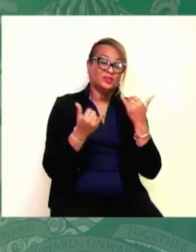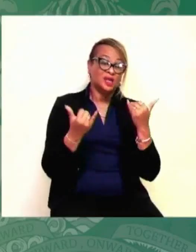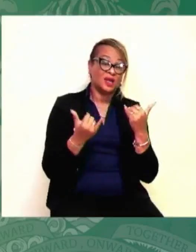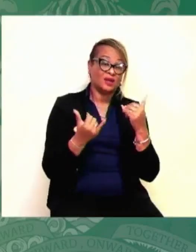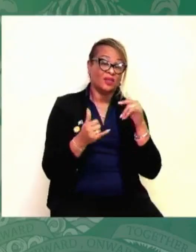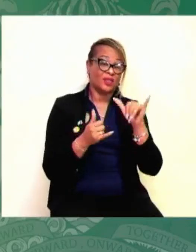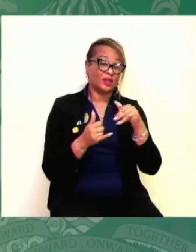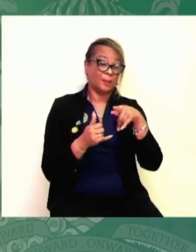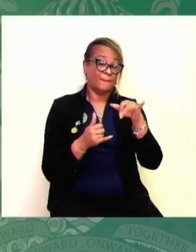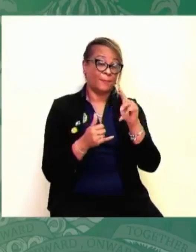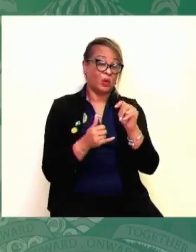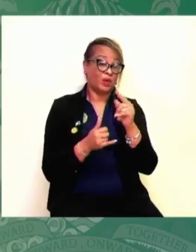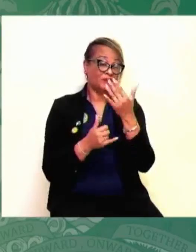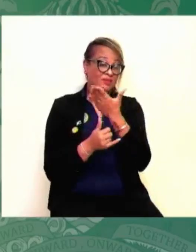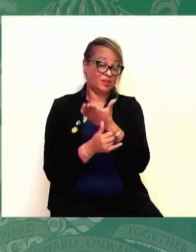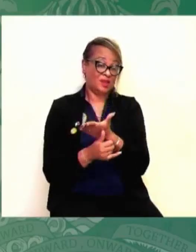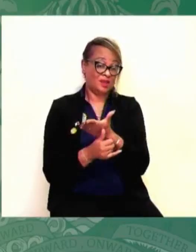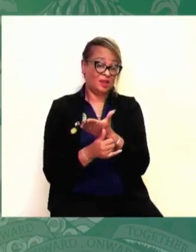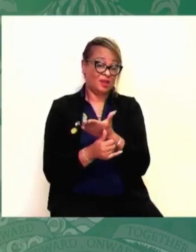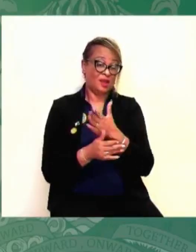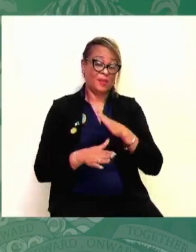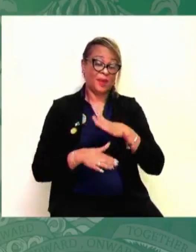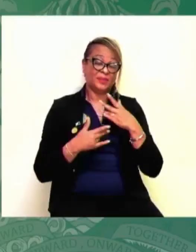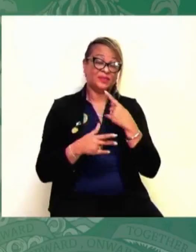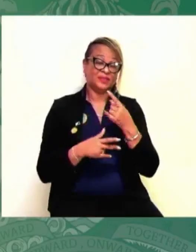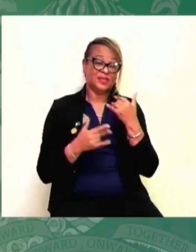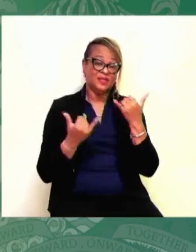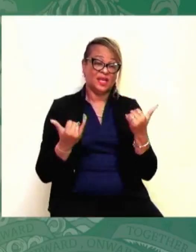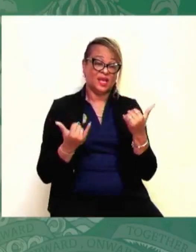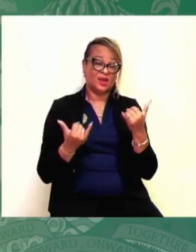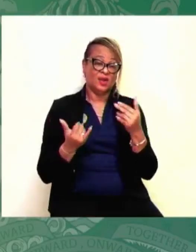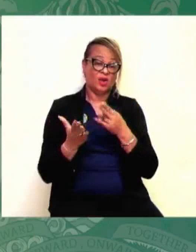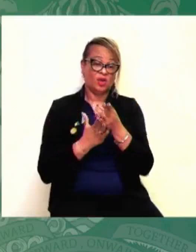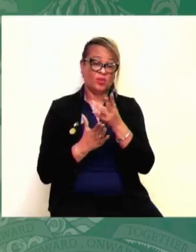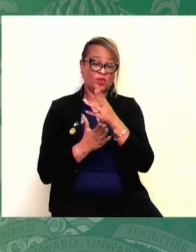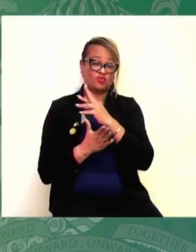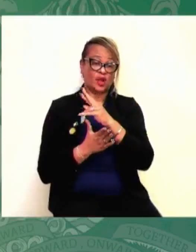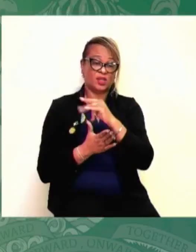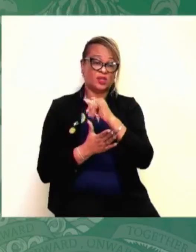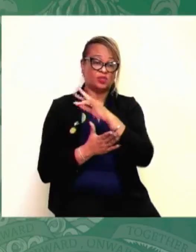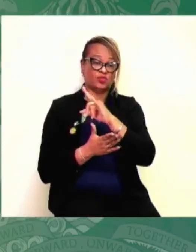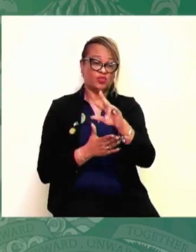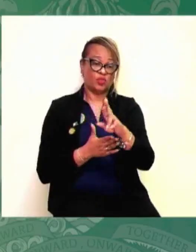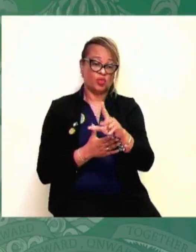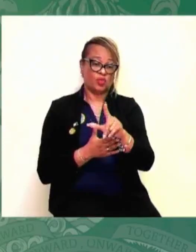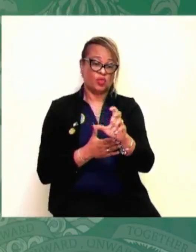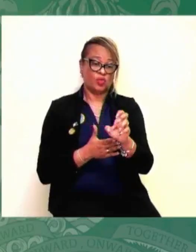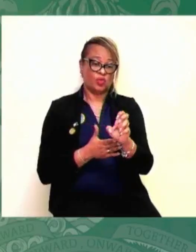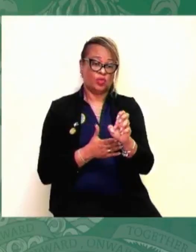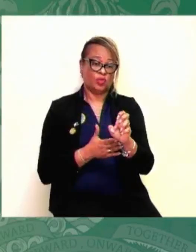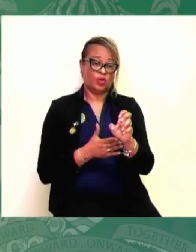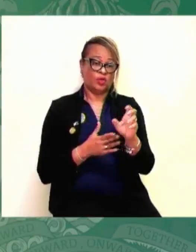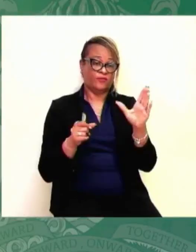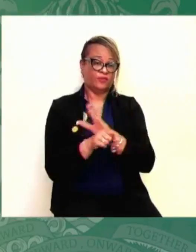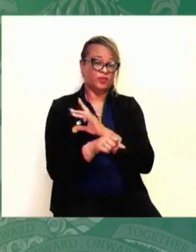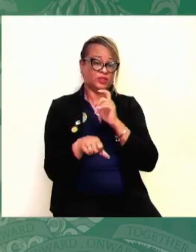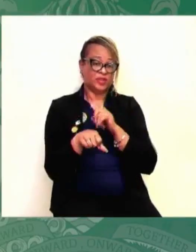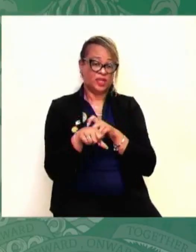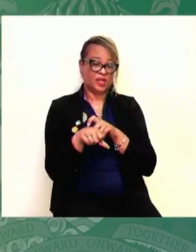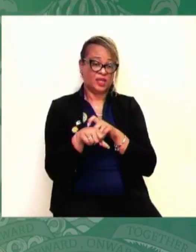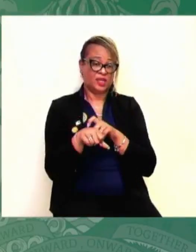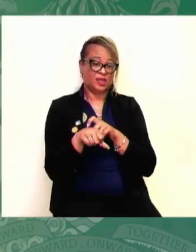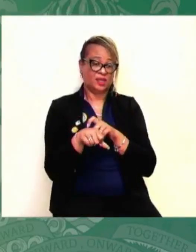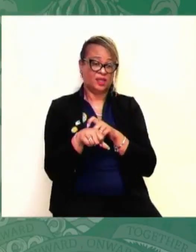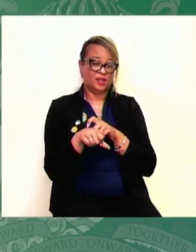And I am delighted to tell you that Senator the Honorable Randy Rule has been assigned full-time to